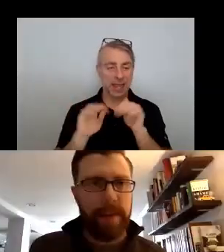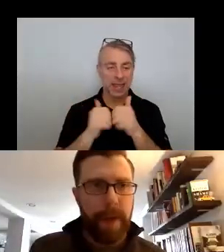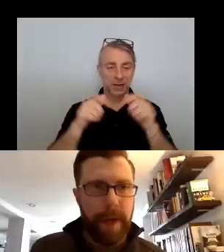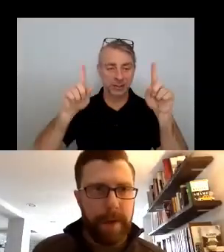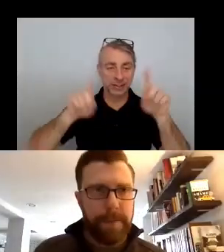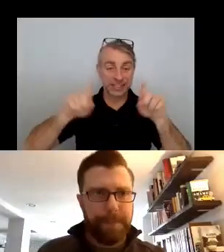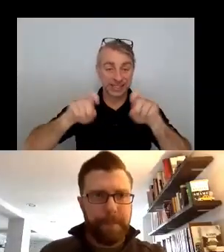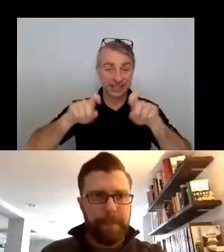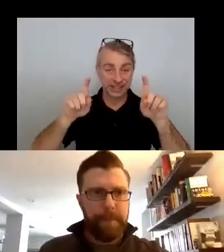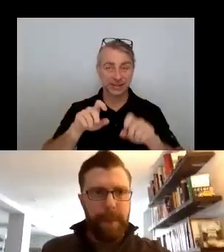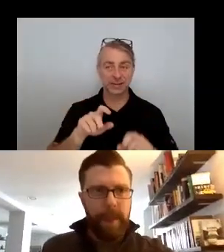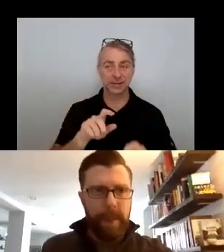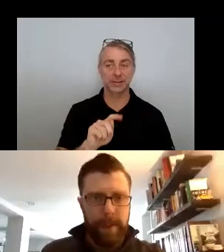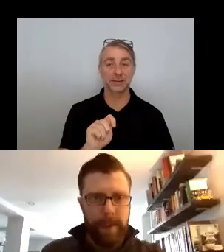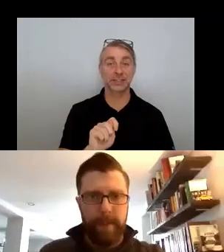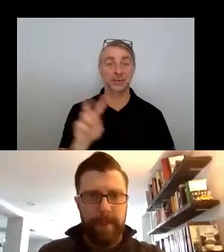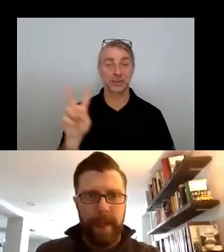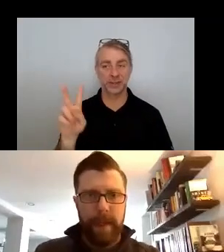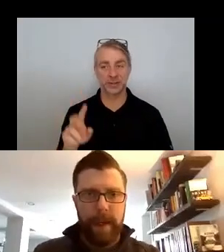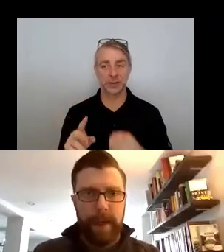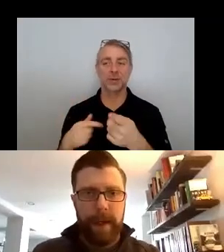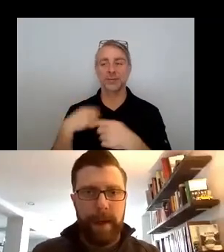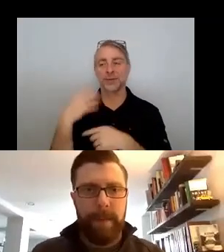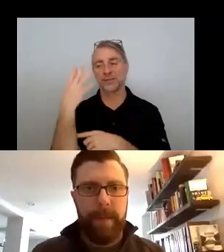tau squared, here we go,